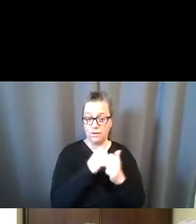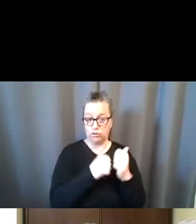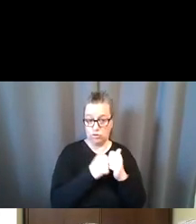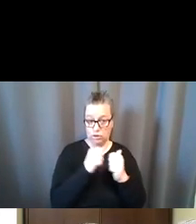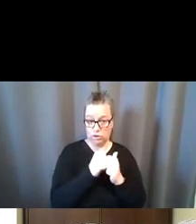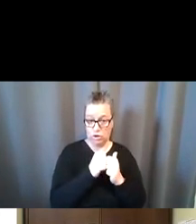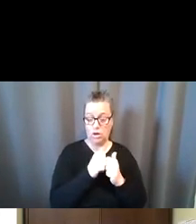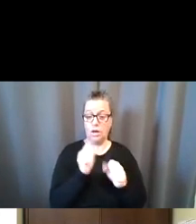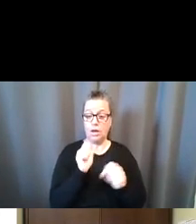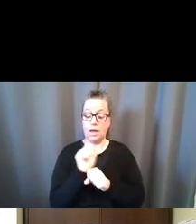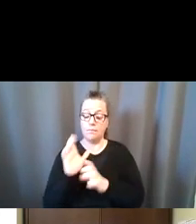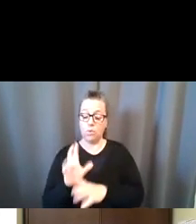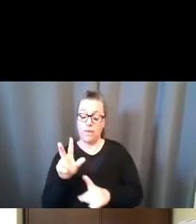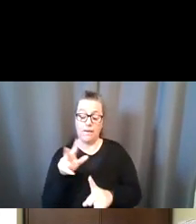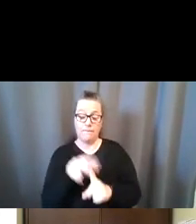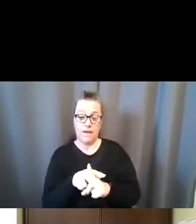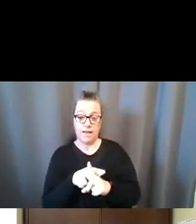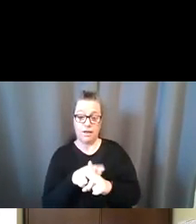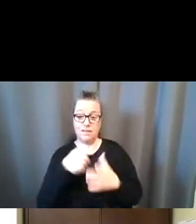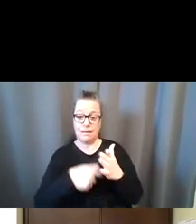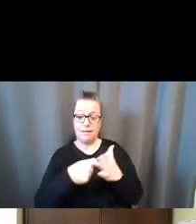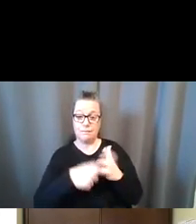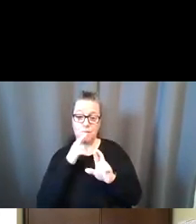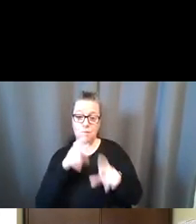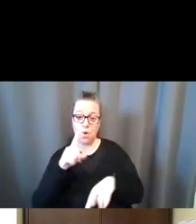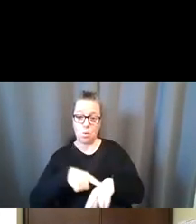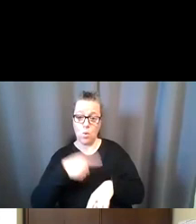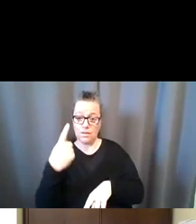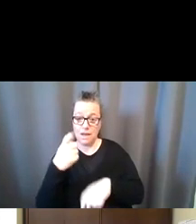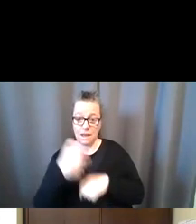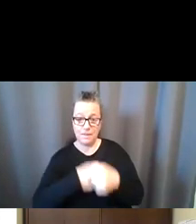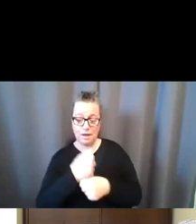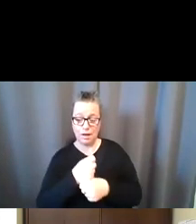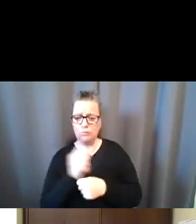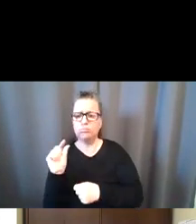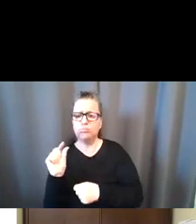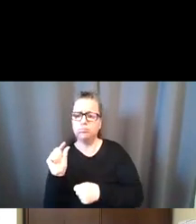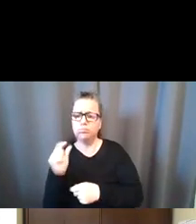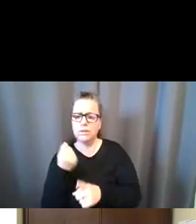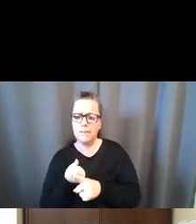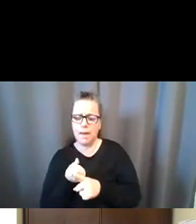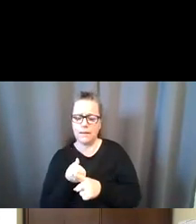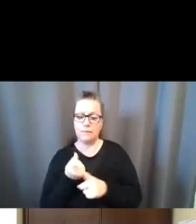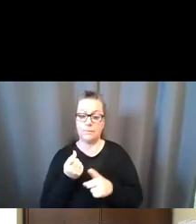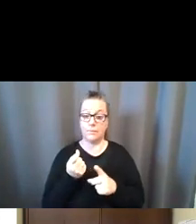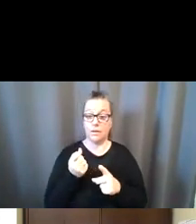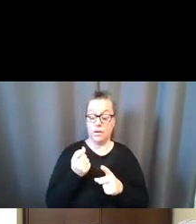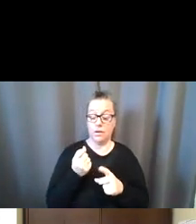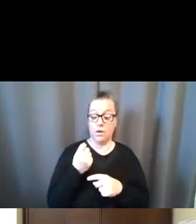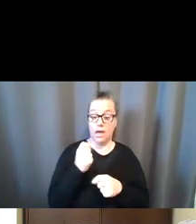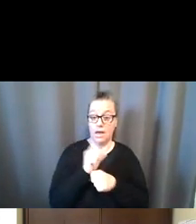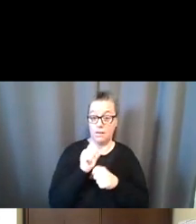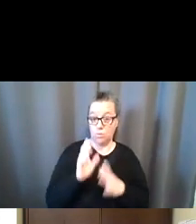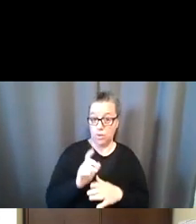that files expense reports once a year will have very little to no impact. An employee that files expenses once